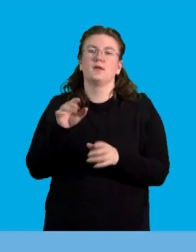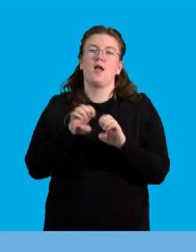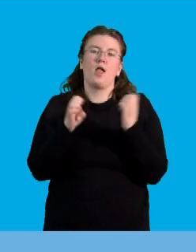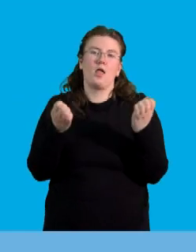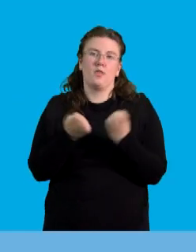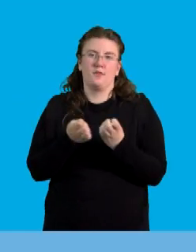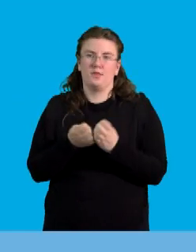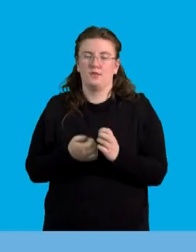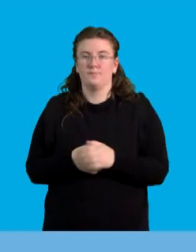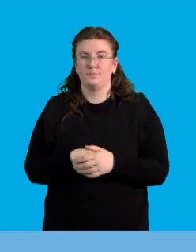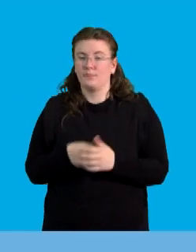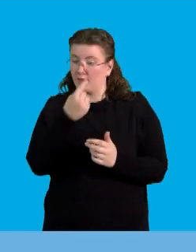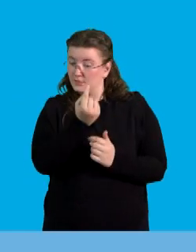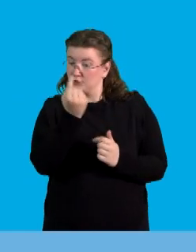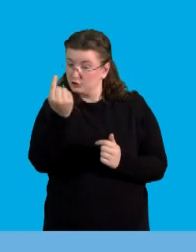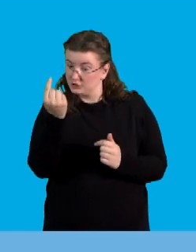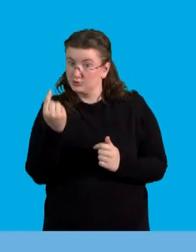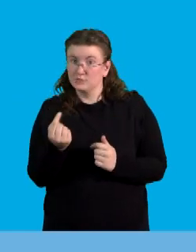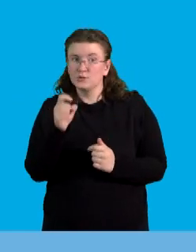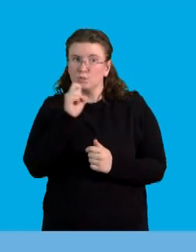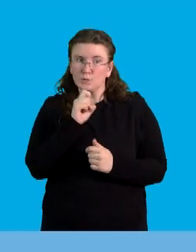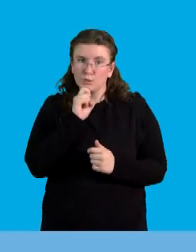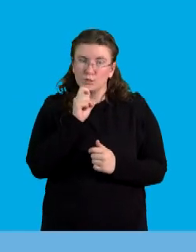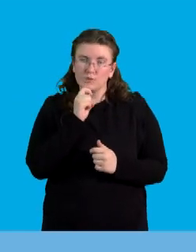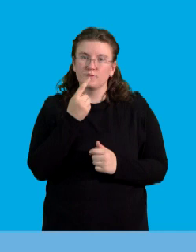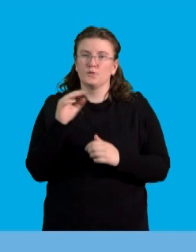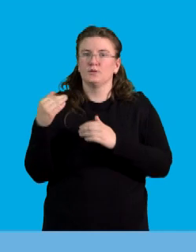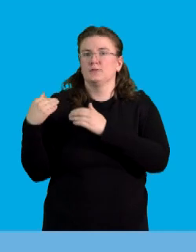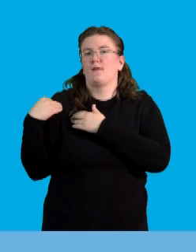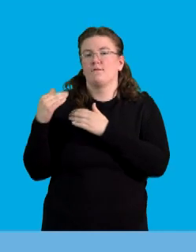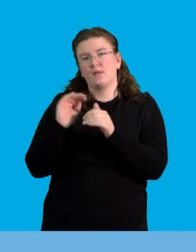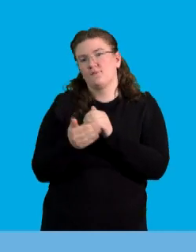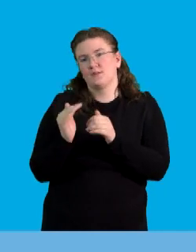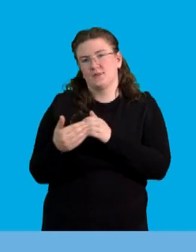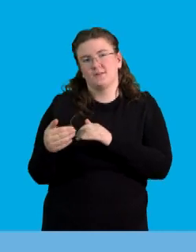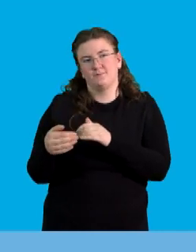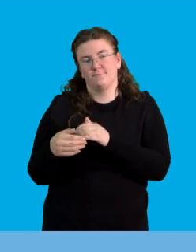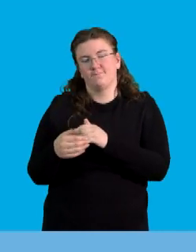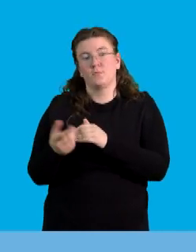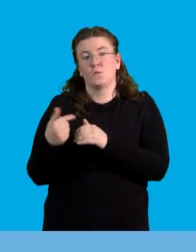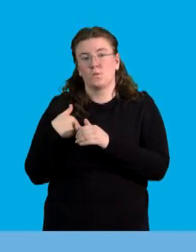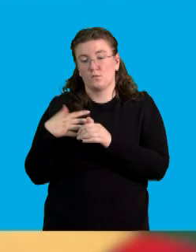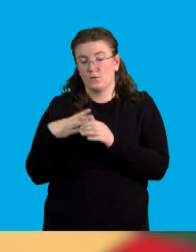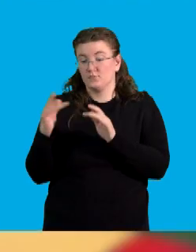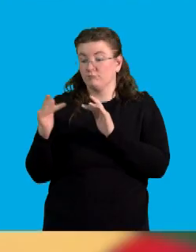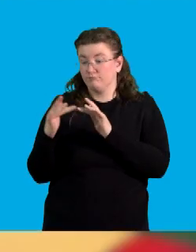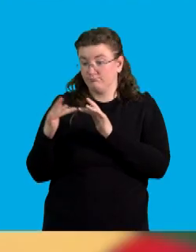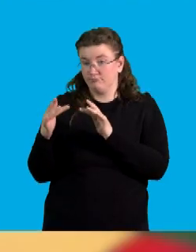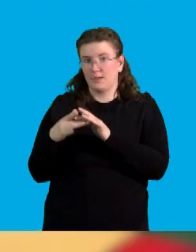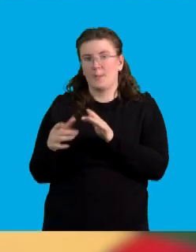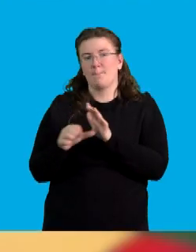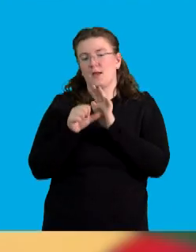wire. So all of these wires are used as a safety precaution when we want to connect to the main